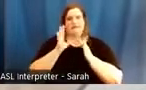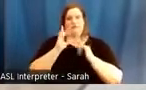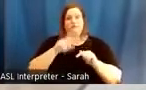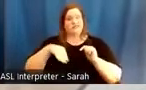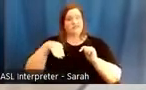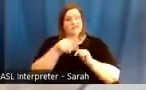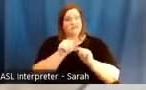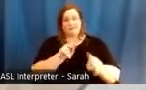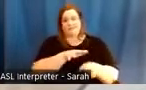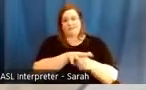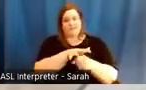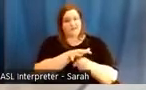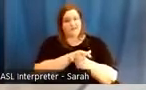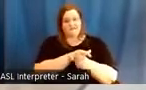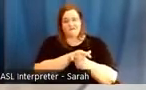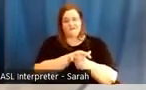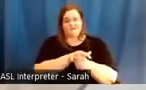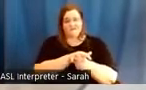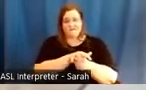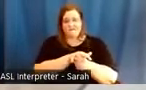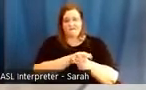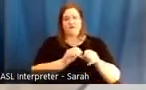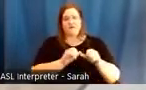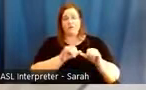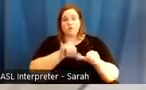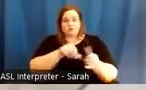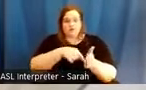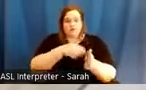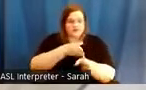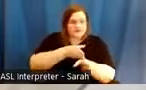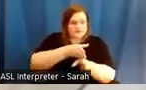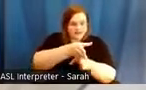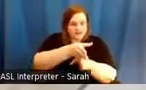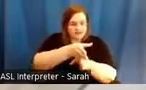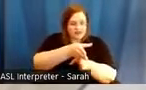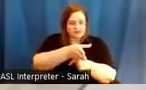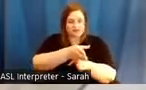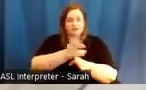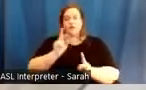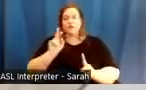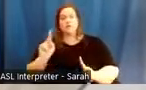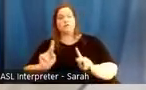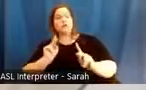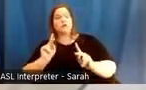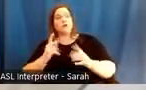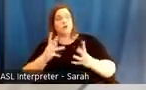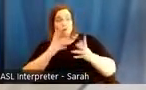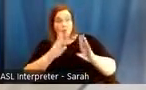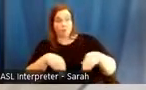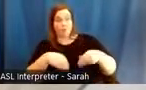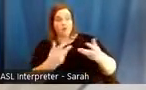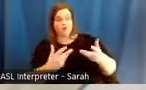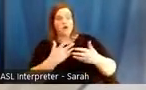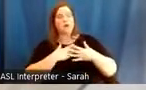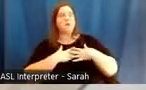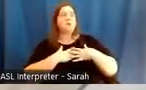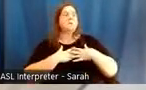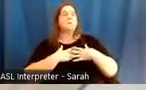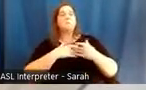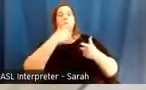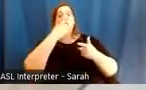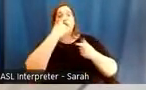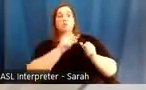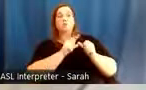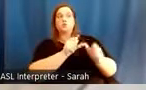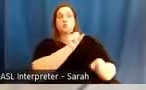enough to allow them to stay in the field, to attract people that really want to provide the supportive services. I think that